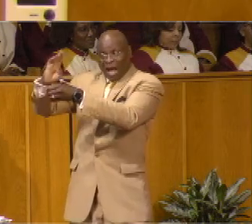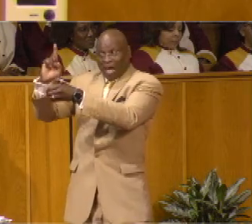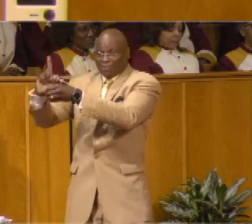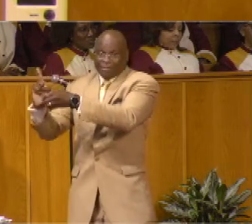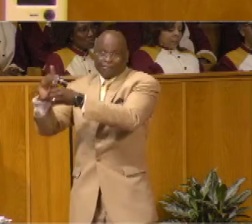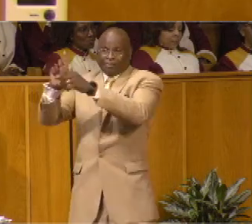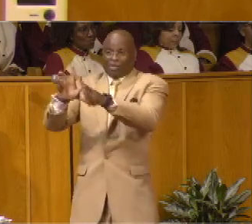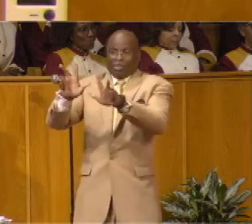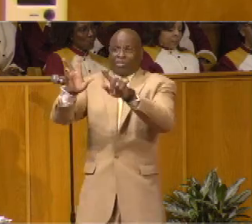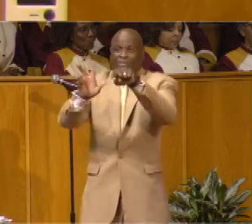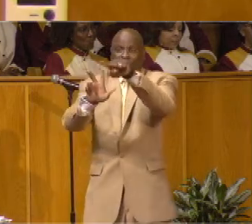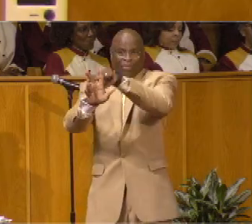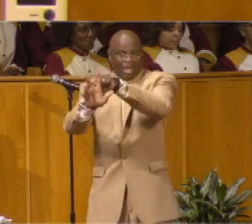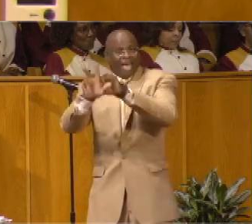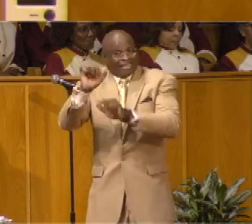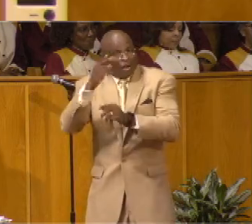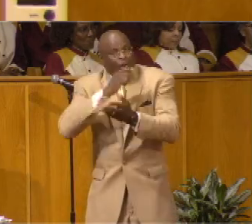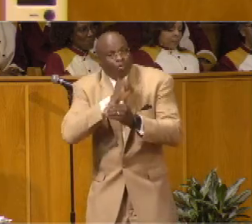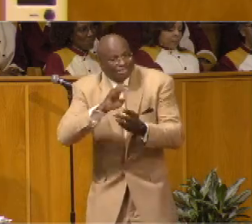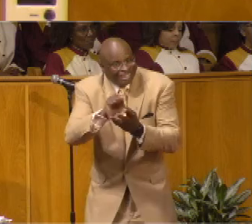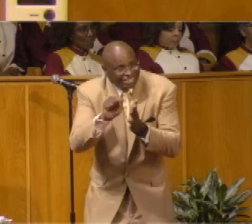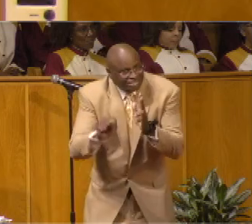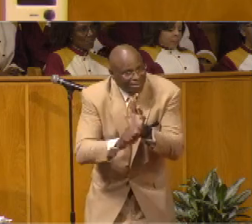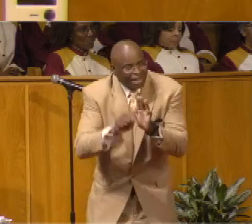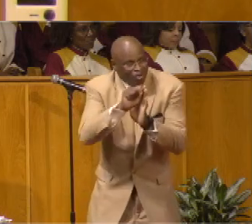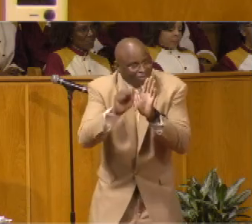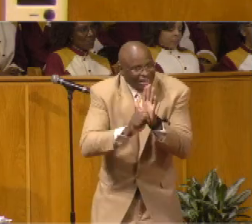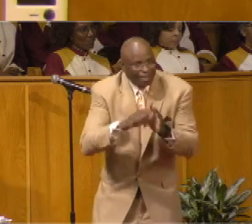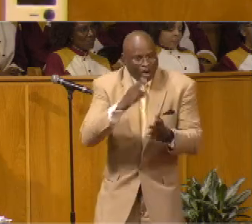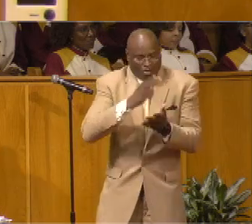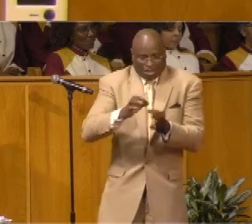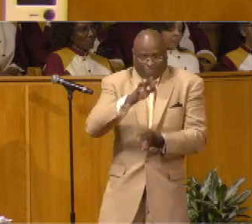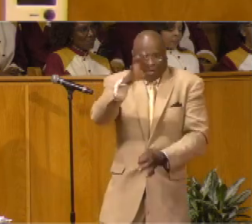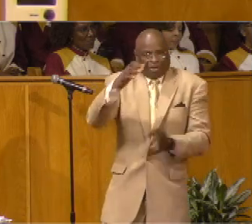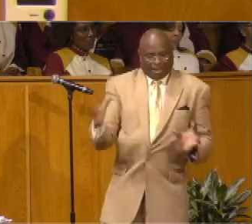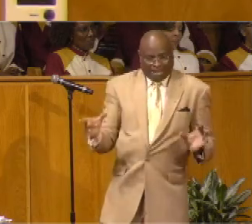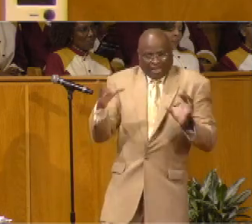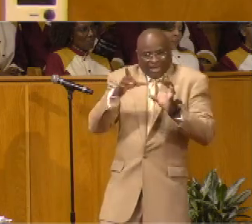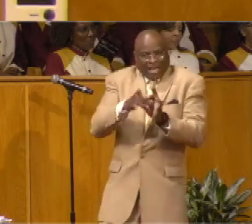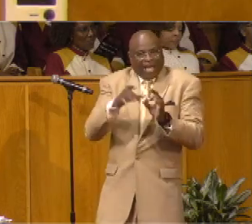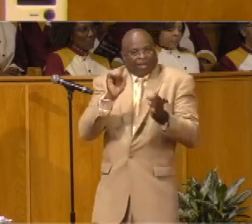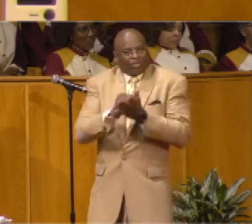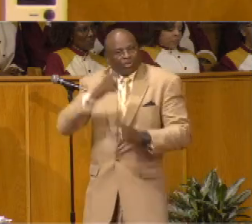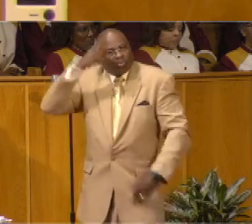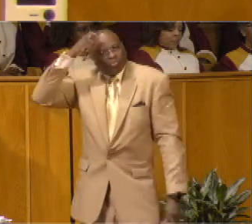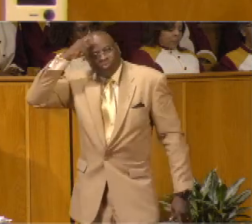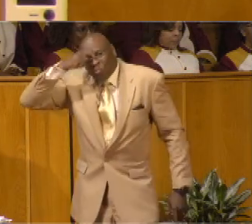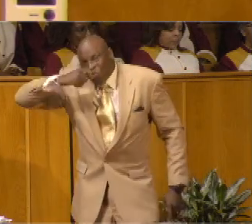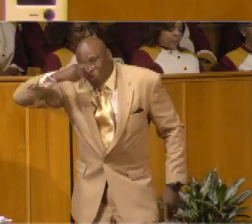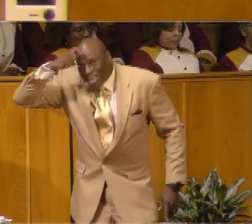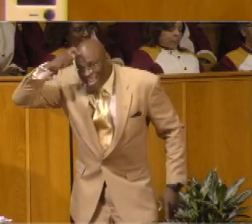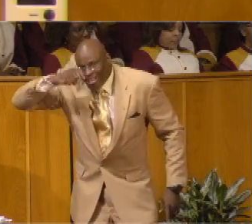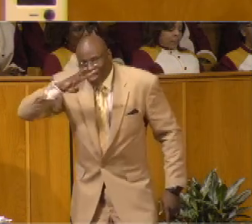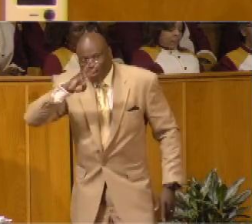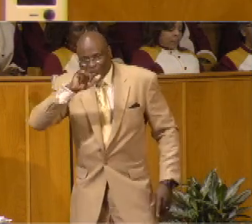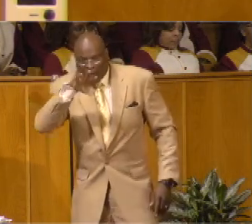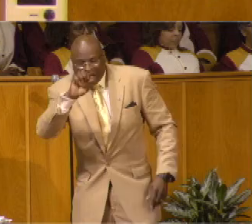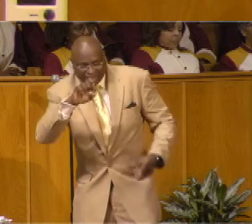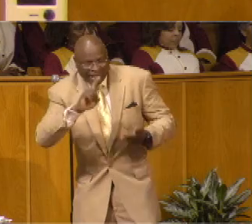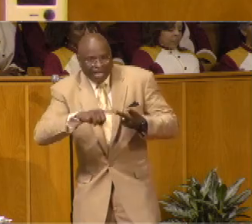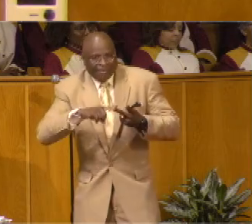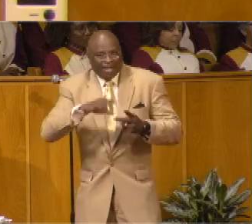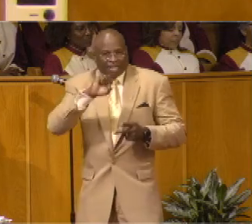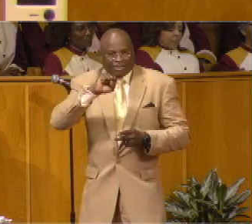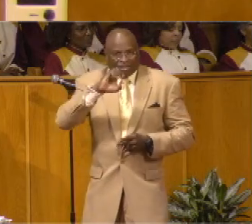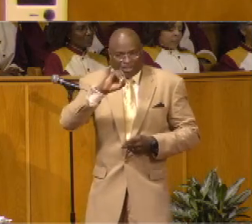identified that in the Old Testament, the Holy Spirit is linked and connected to the wisdom of God, the Sophia of God, which